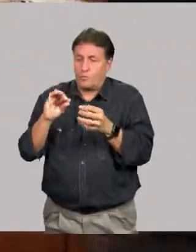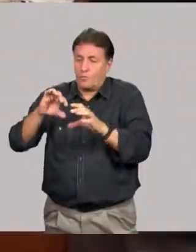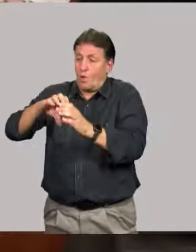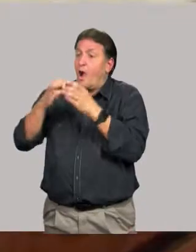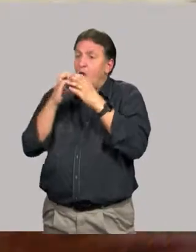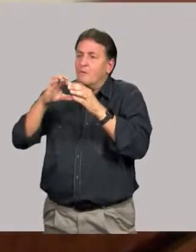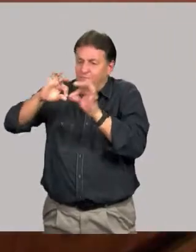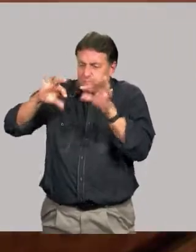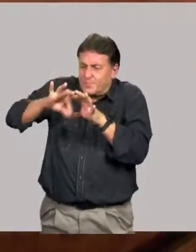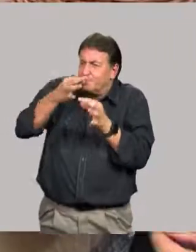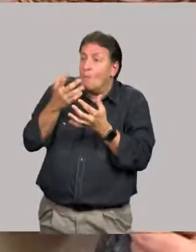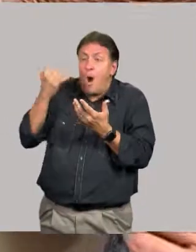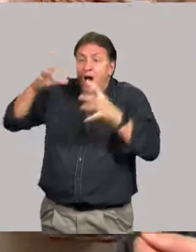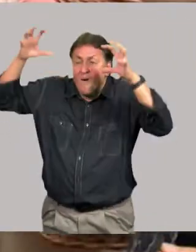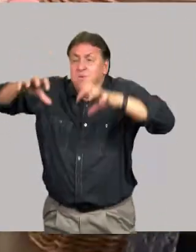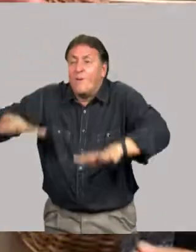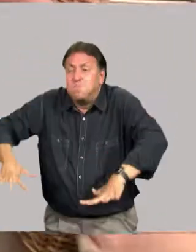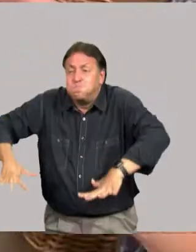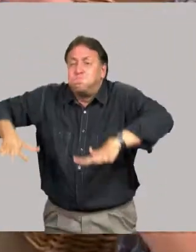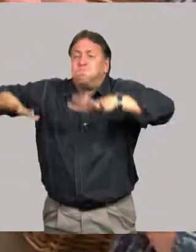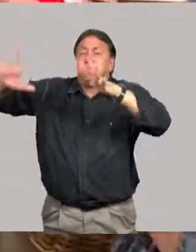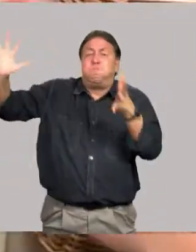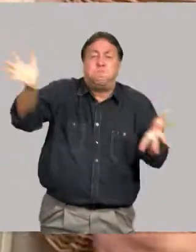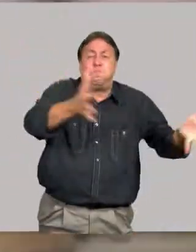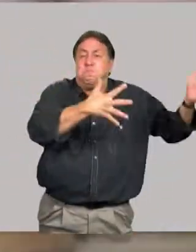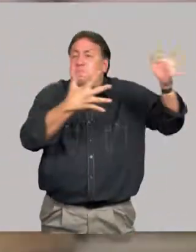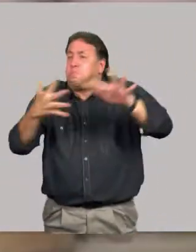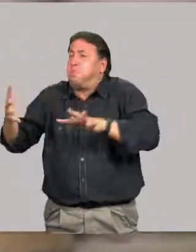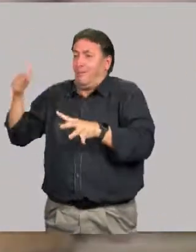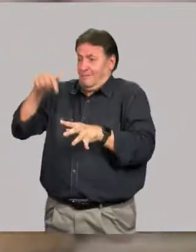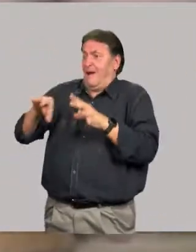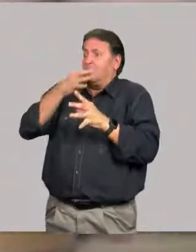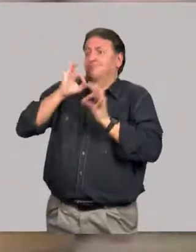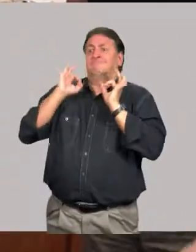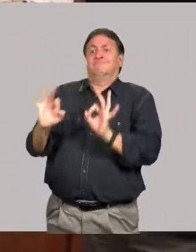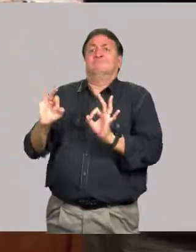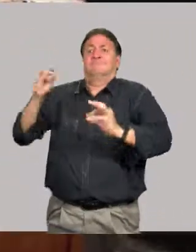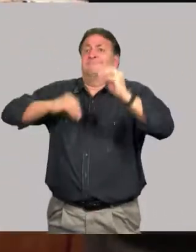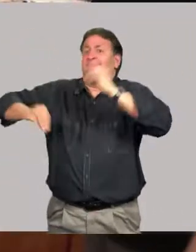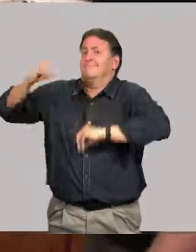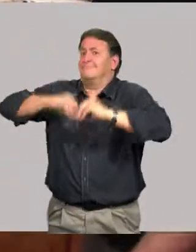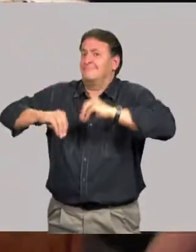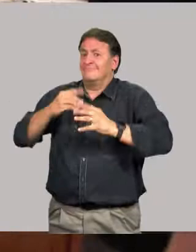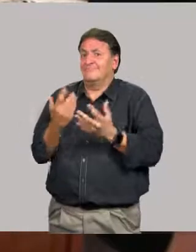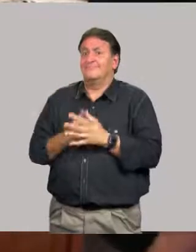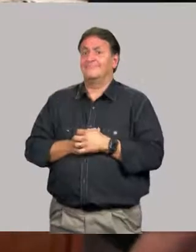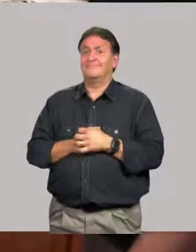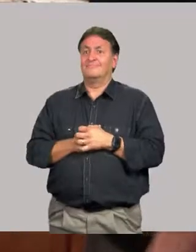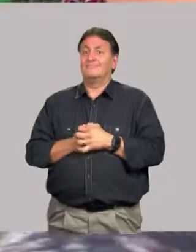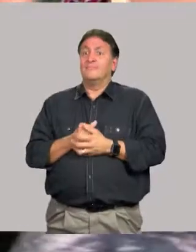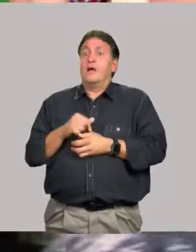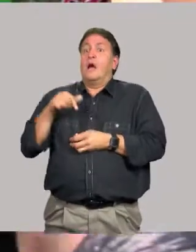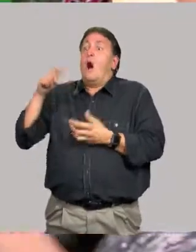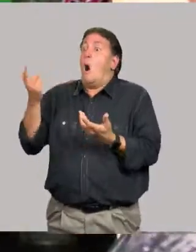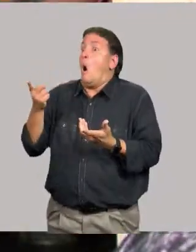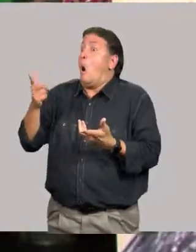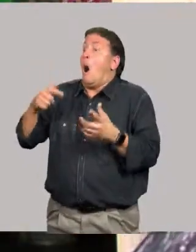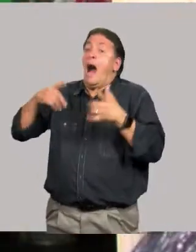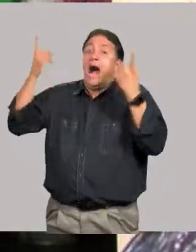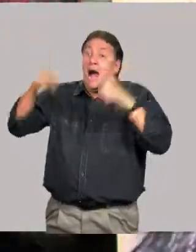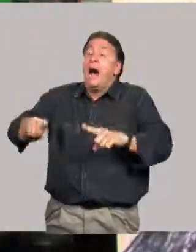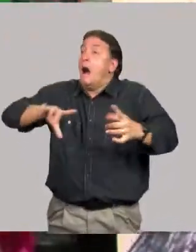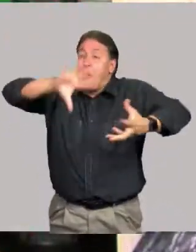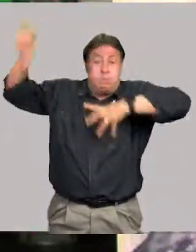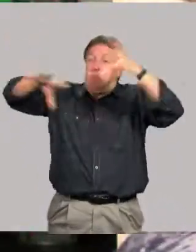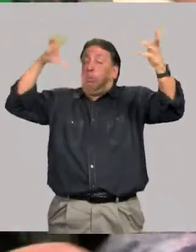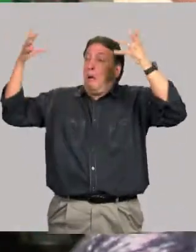Perfect. And this? Peanut butter, perfect. Why don't we also do like some of the granola bars and some of the ramen